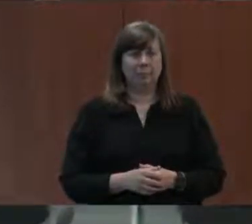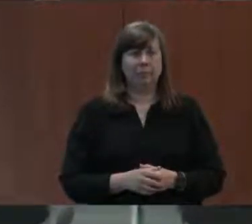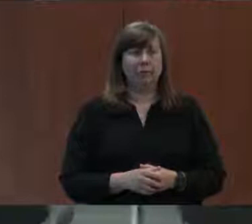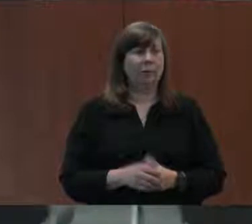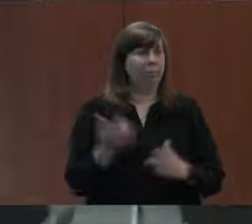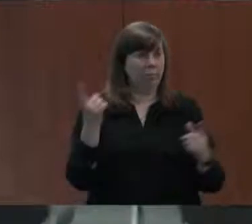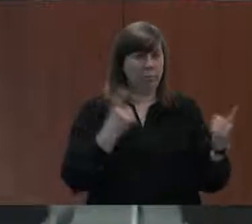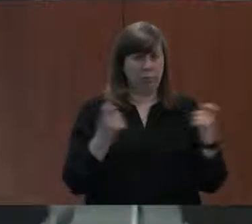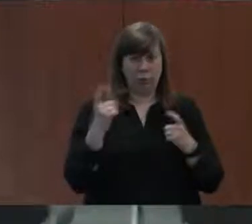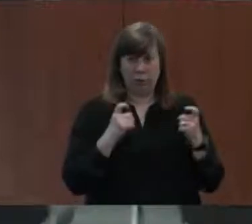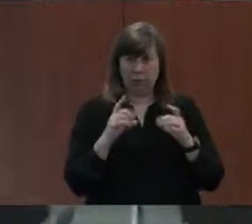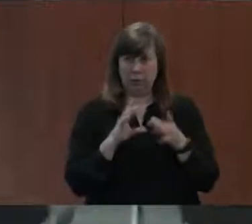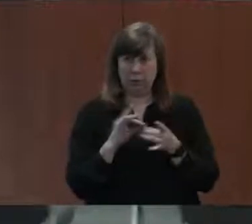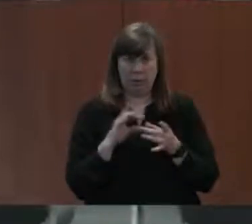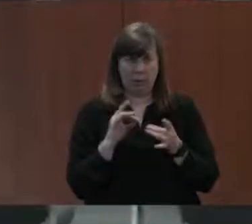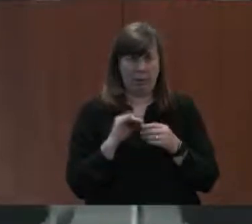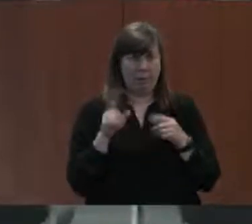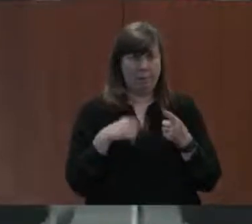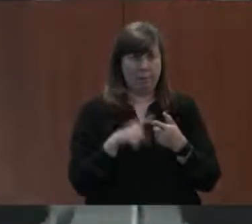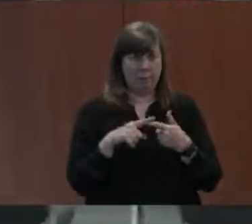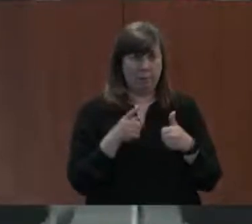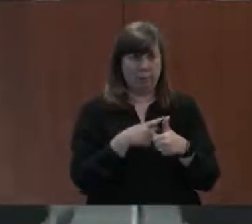Are there any questions or comments about?